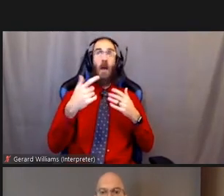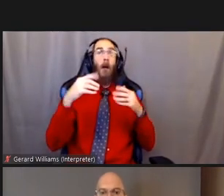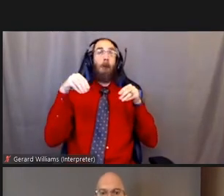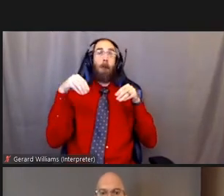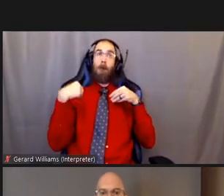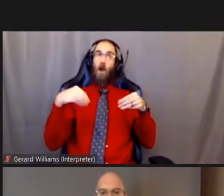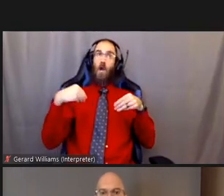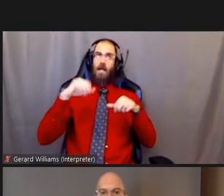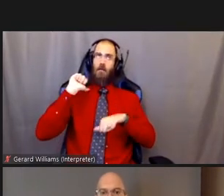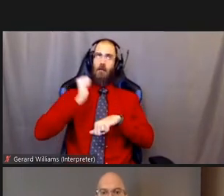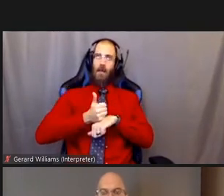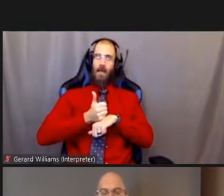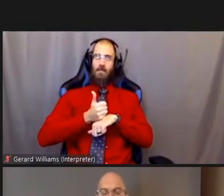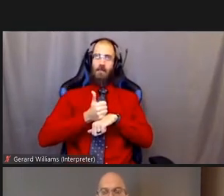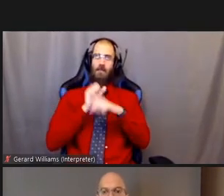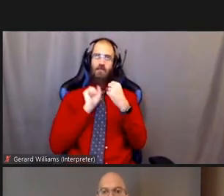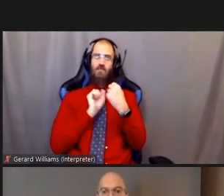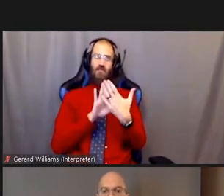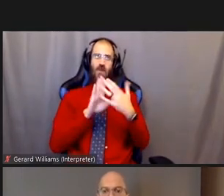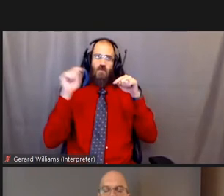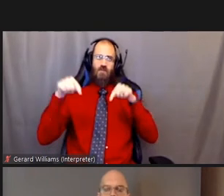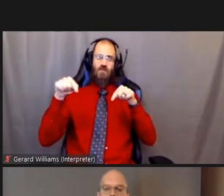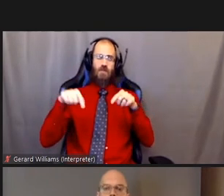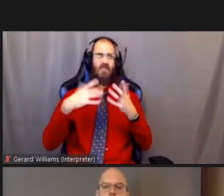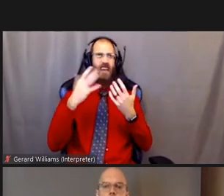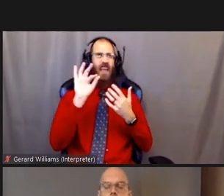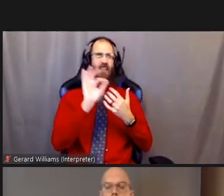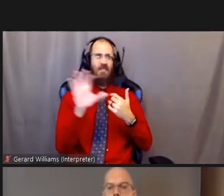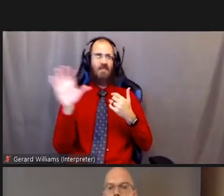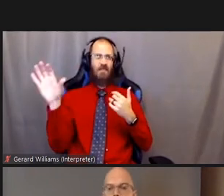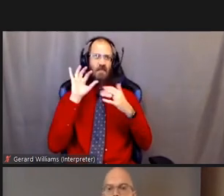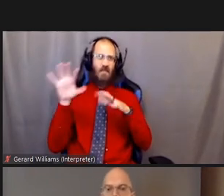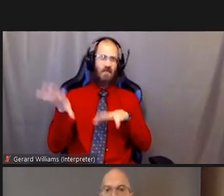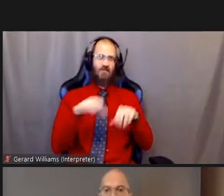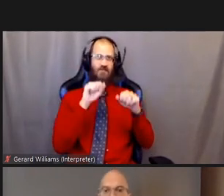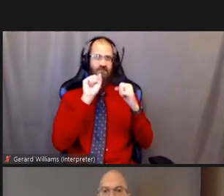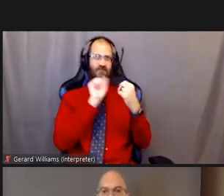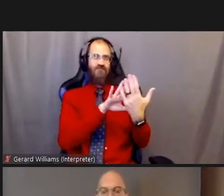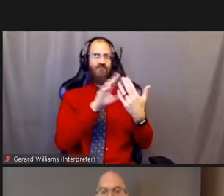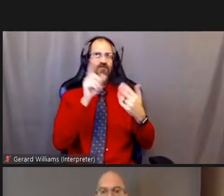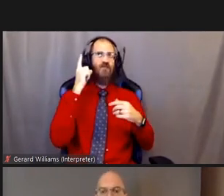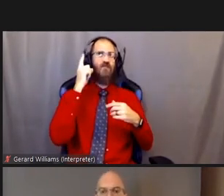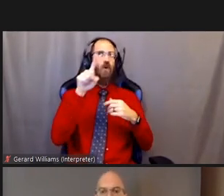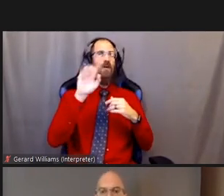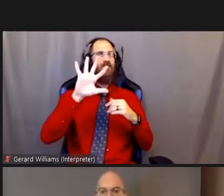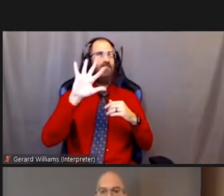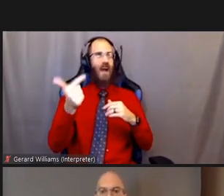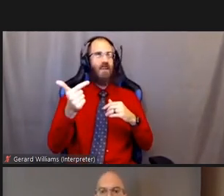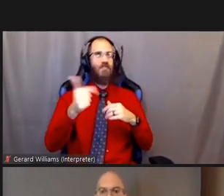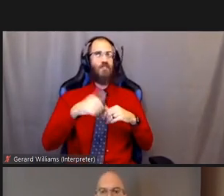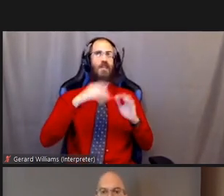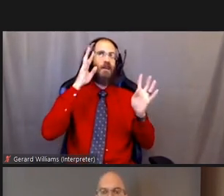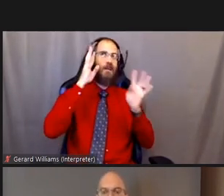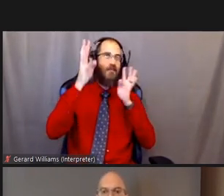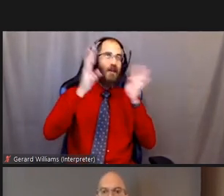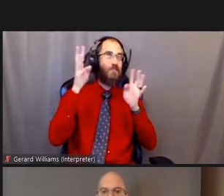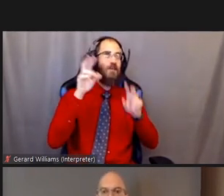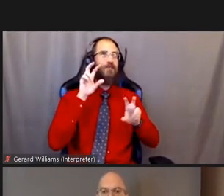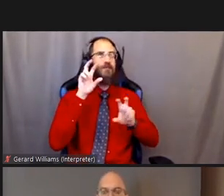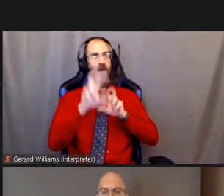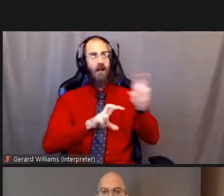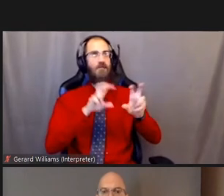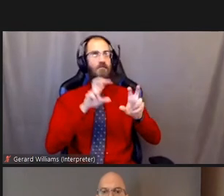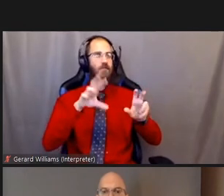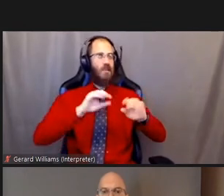has undertaken to promote 5G innovation, investments, and deployment. There are three key